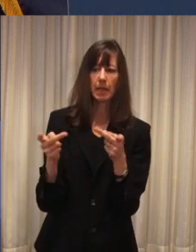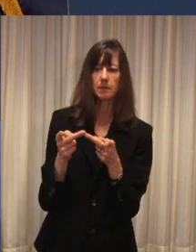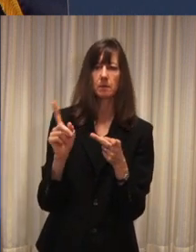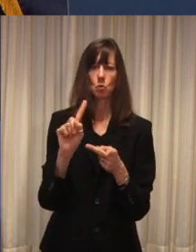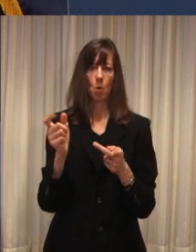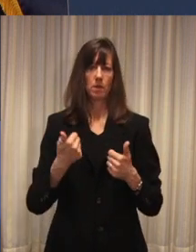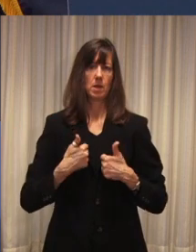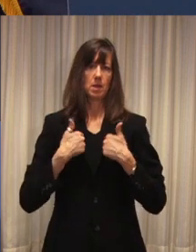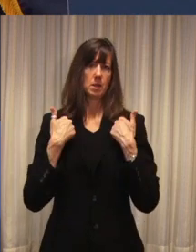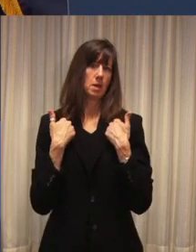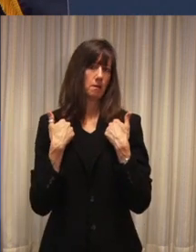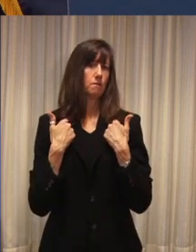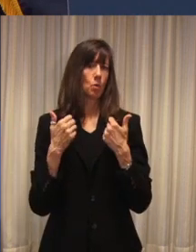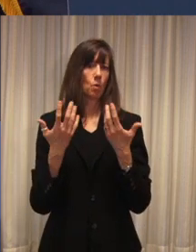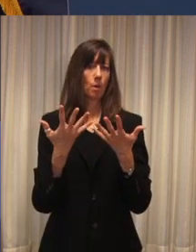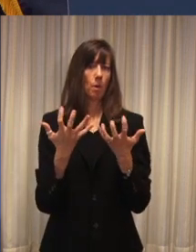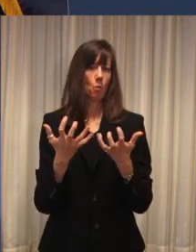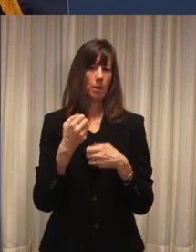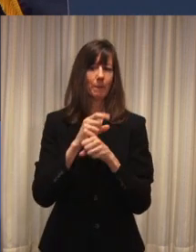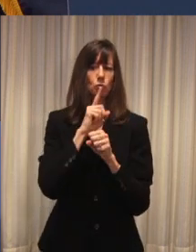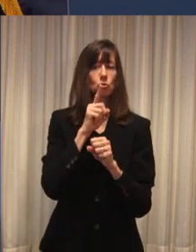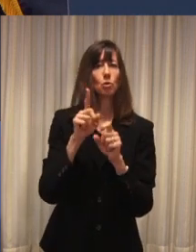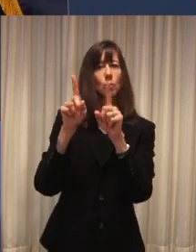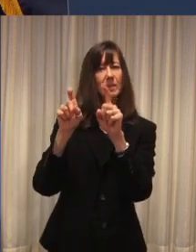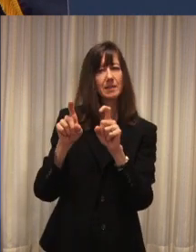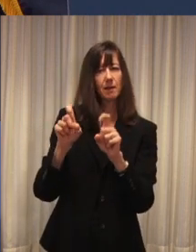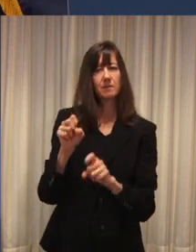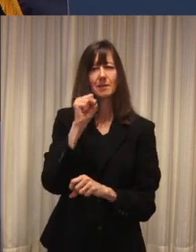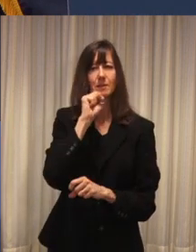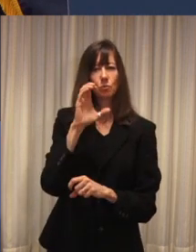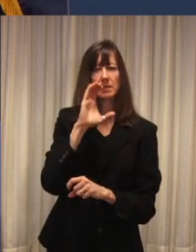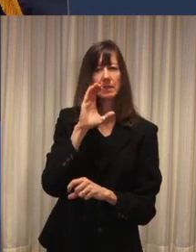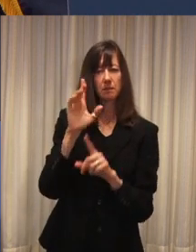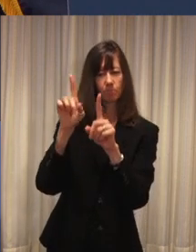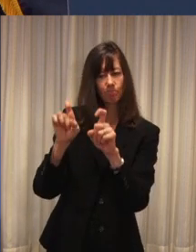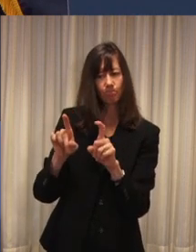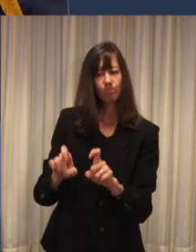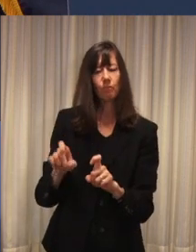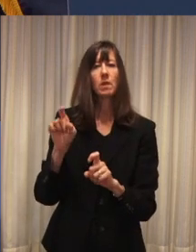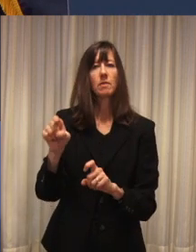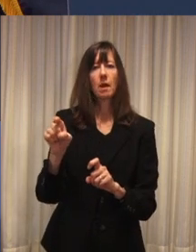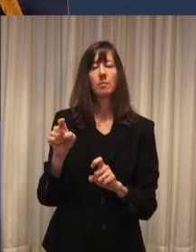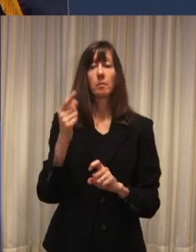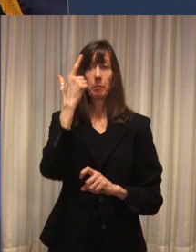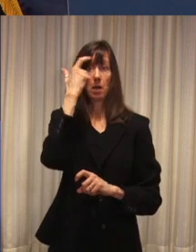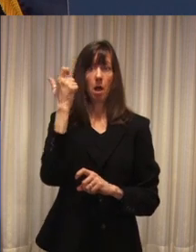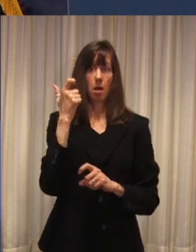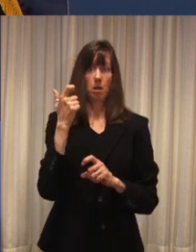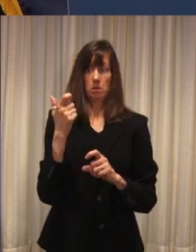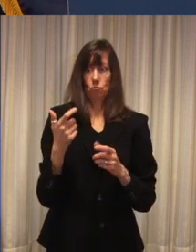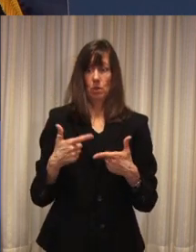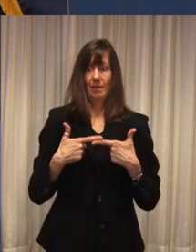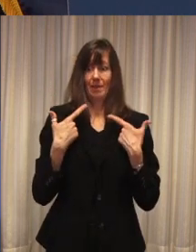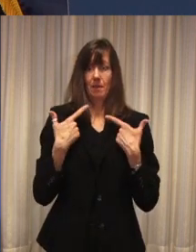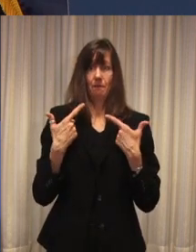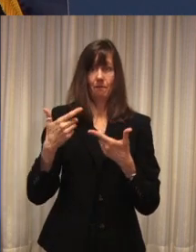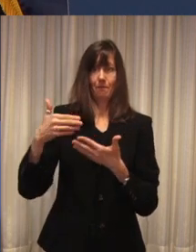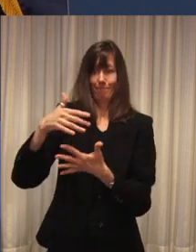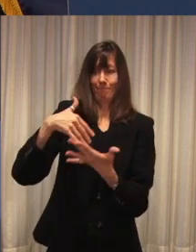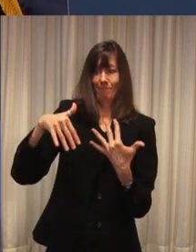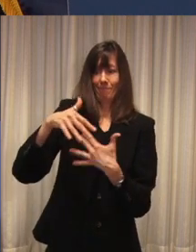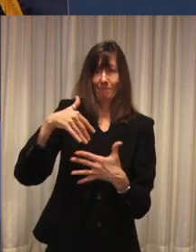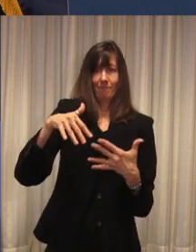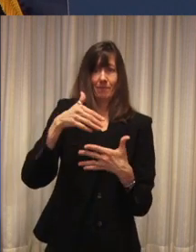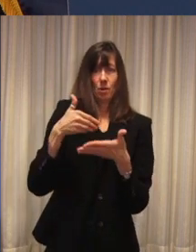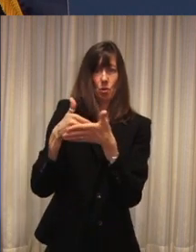vulnerable our senior population is, and we know that the density of living in a communal setting at a assisted living or